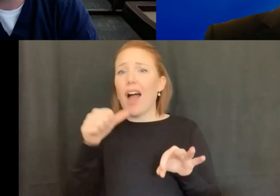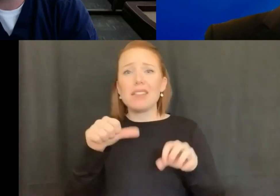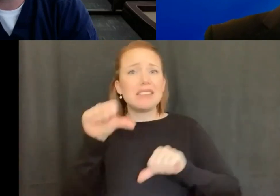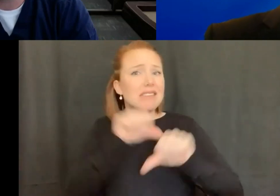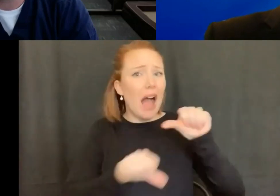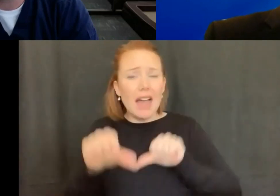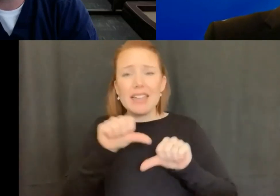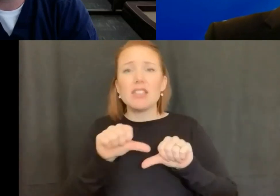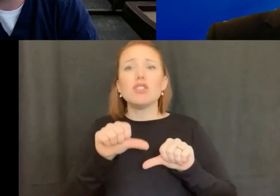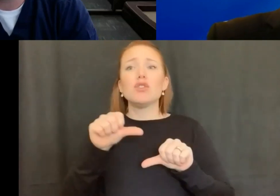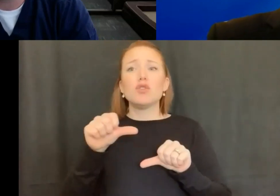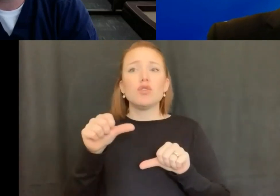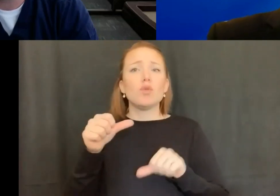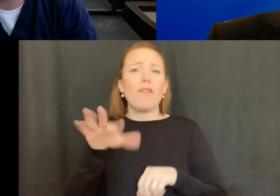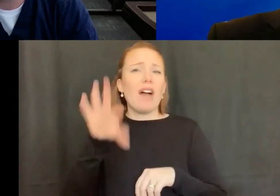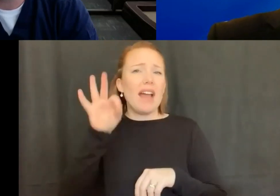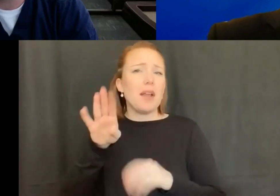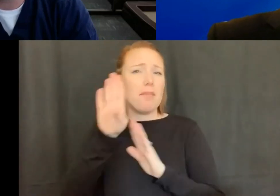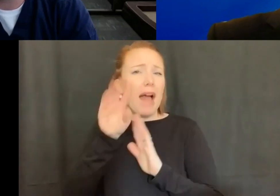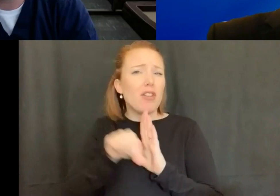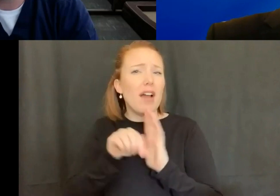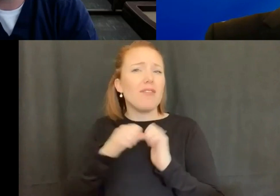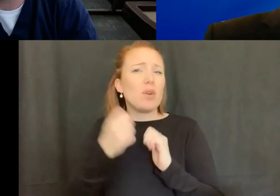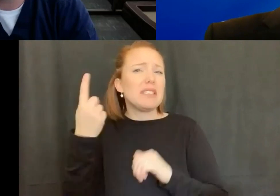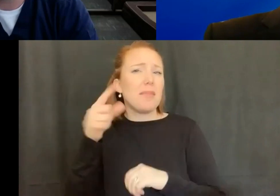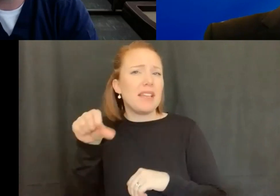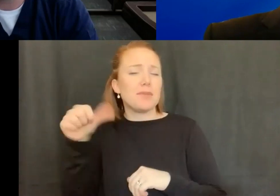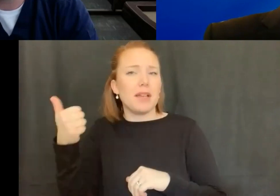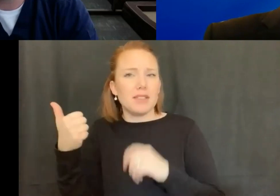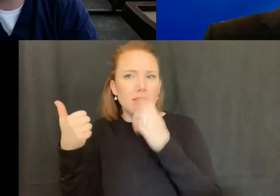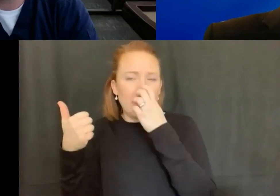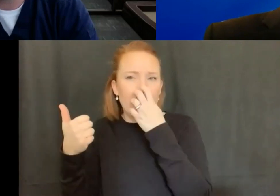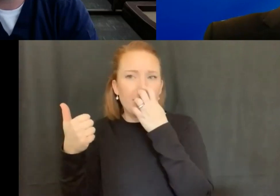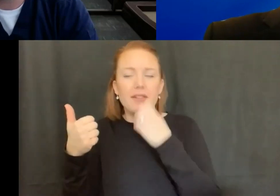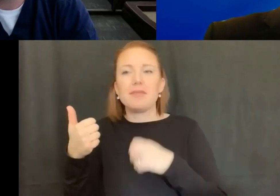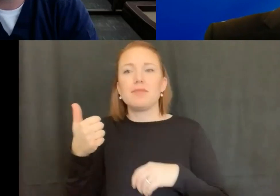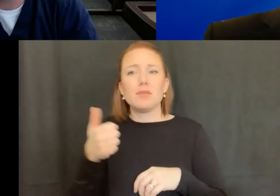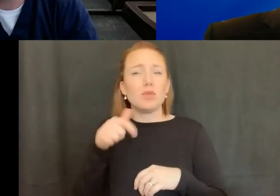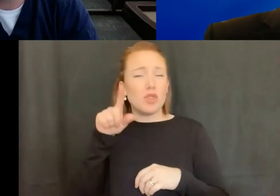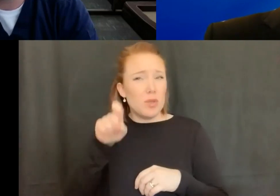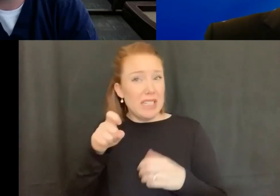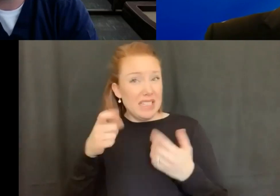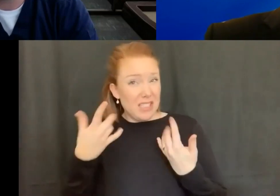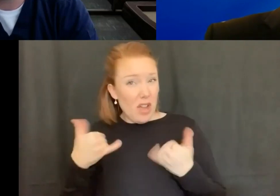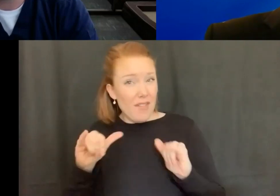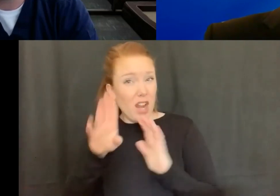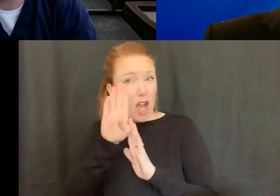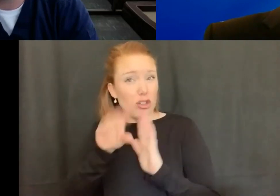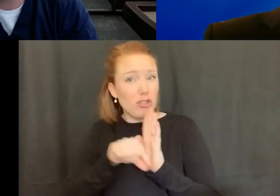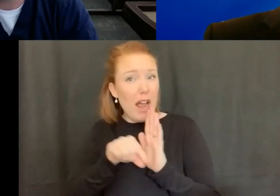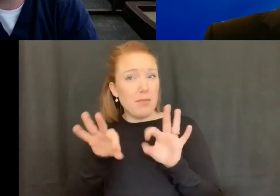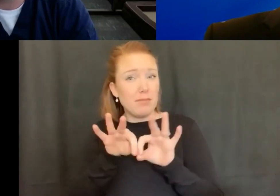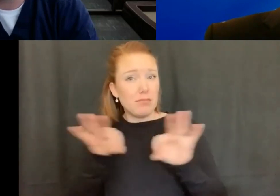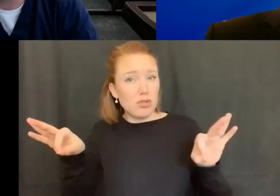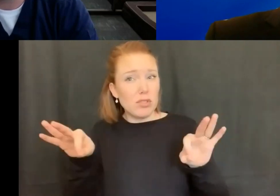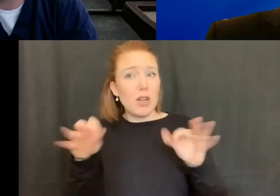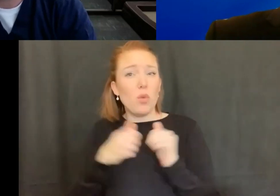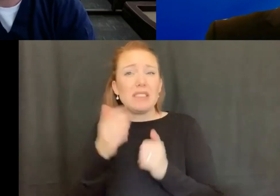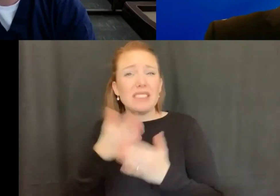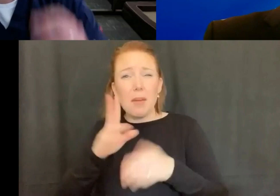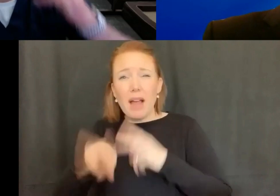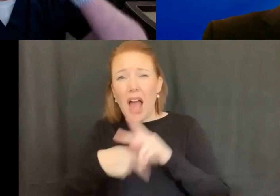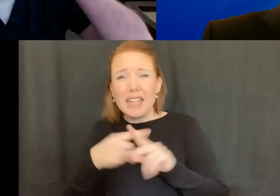a background in something else? Or do you really need to come out of undergraduate or a bachelor's with a degree in some science